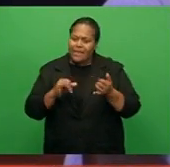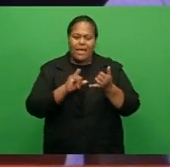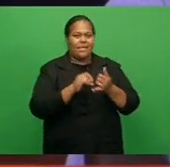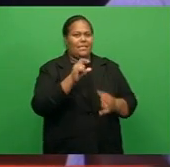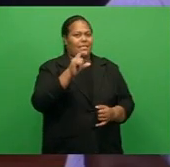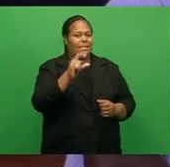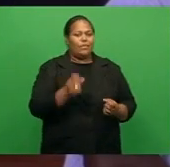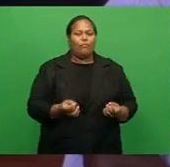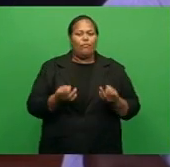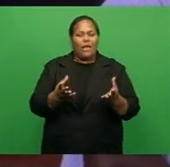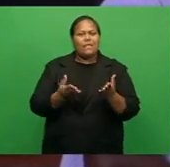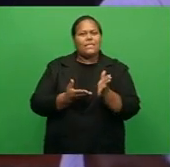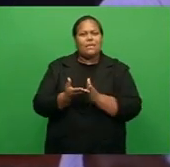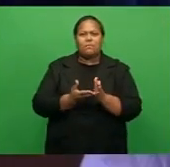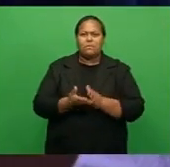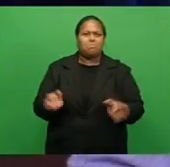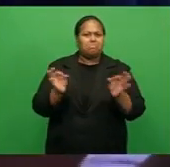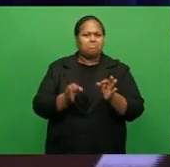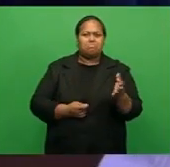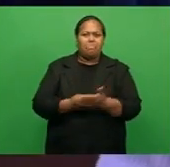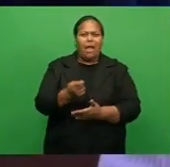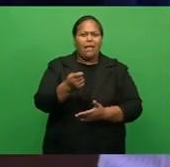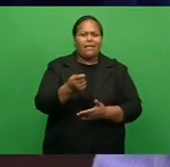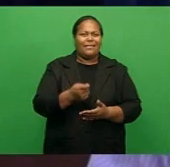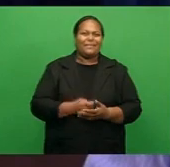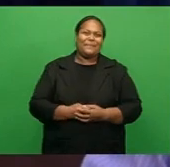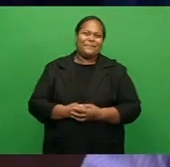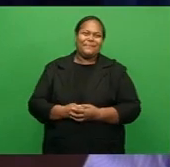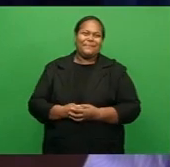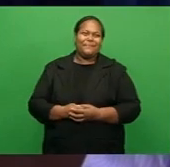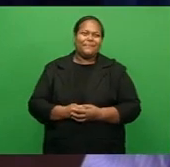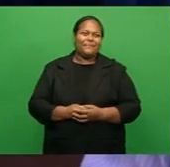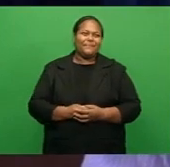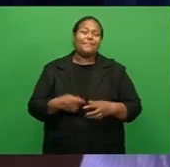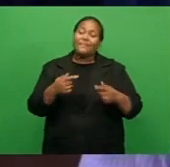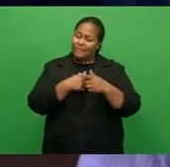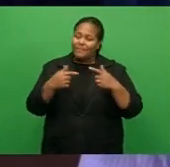from being exposed to the virus. Apinisa Wangairandovu again with the story.